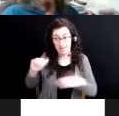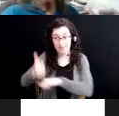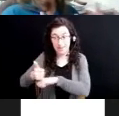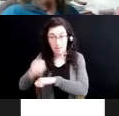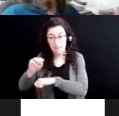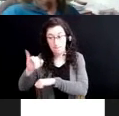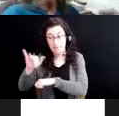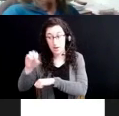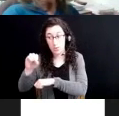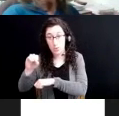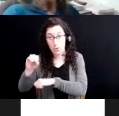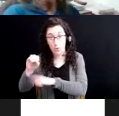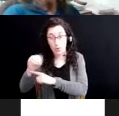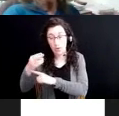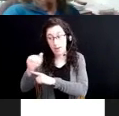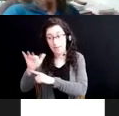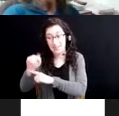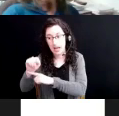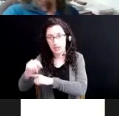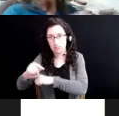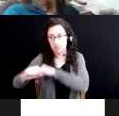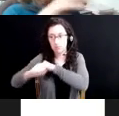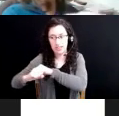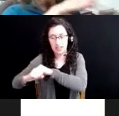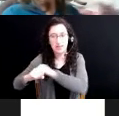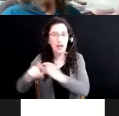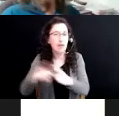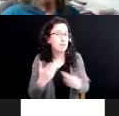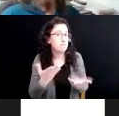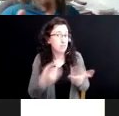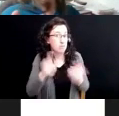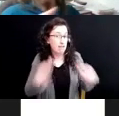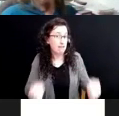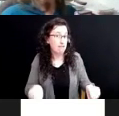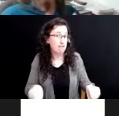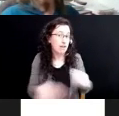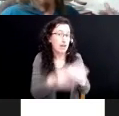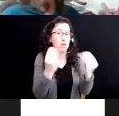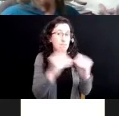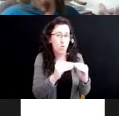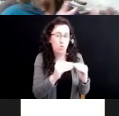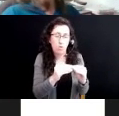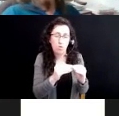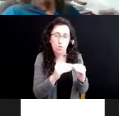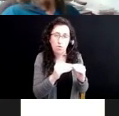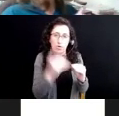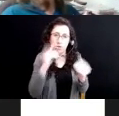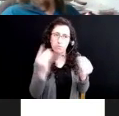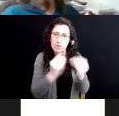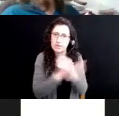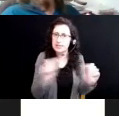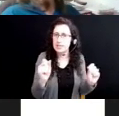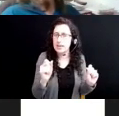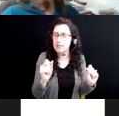provide what you can on your landscape to provide those important stepping stones for safe movement